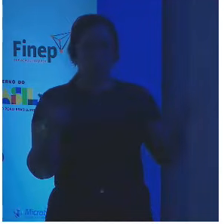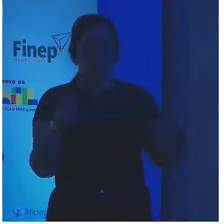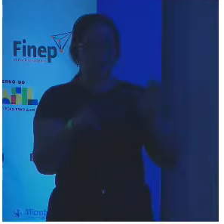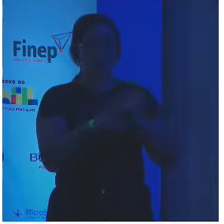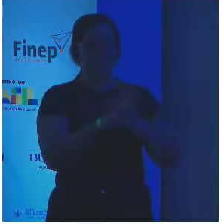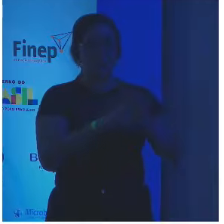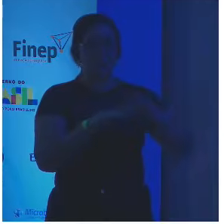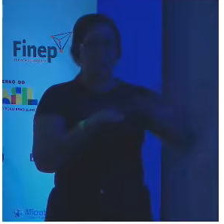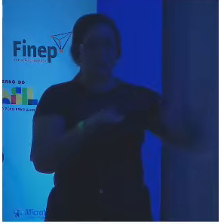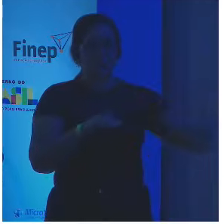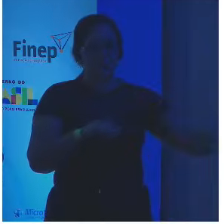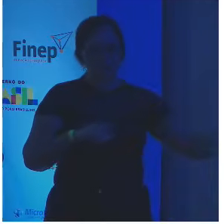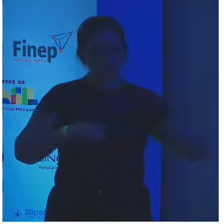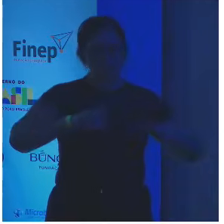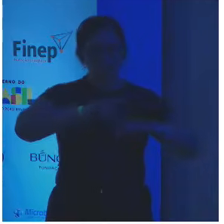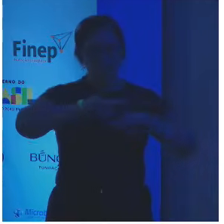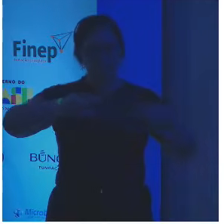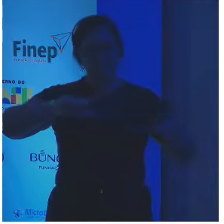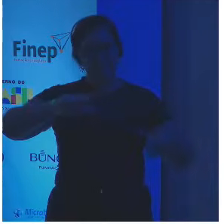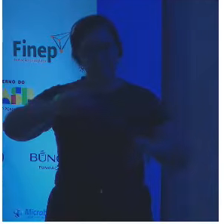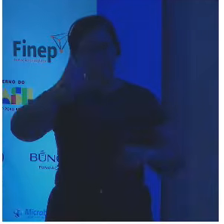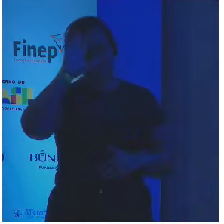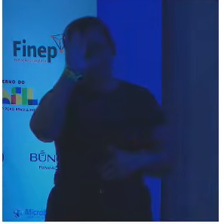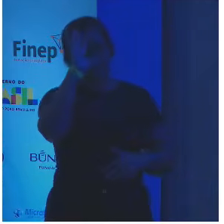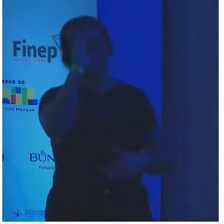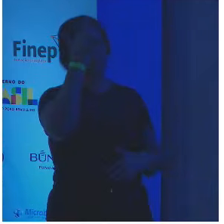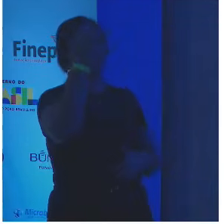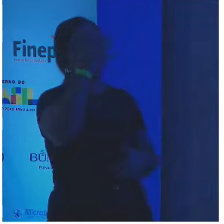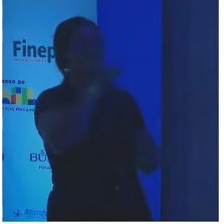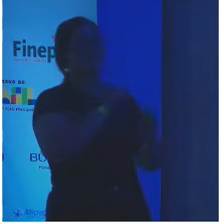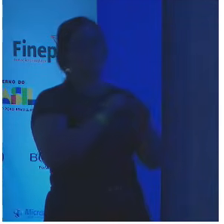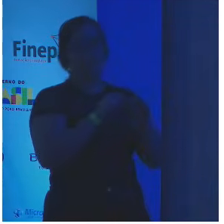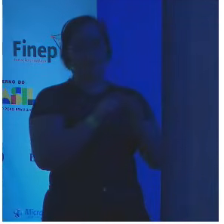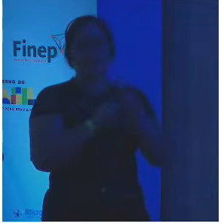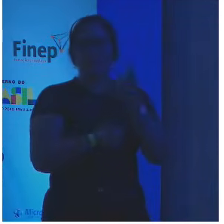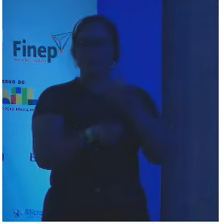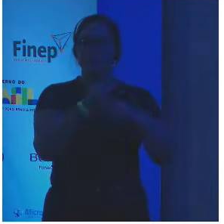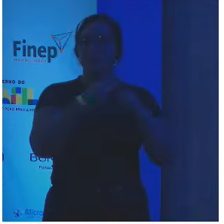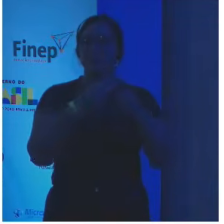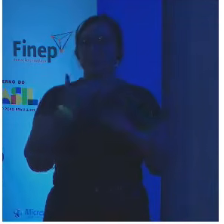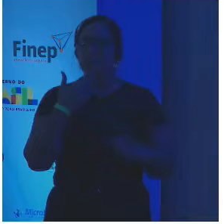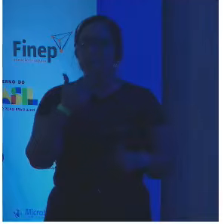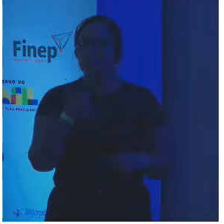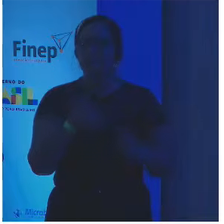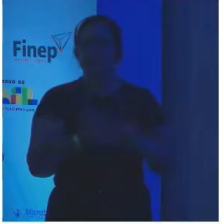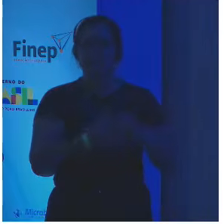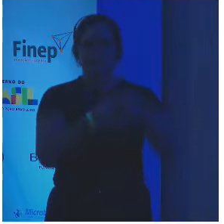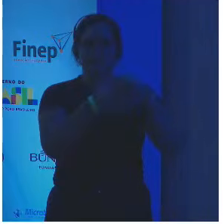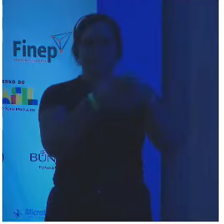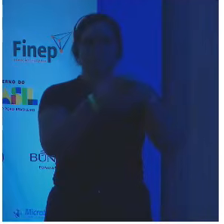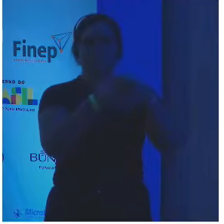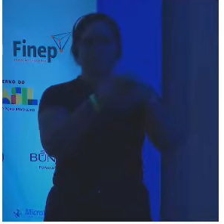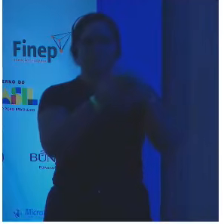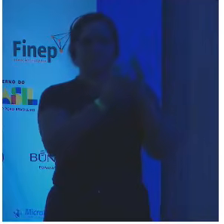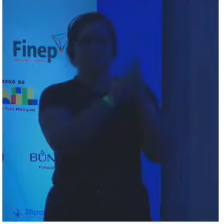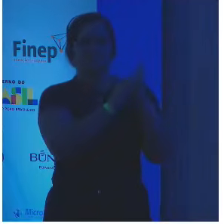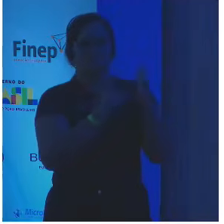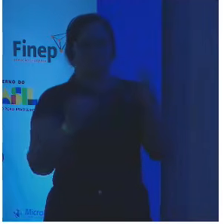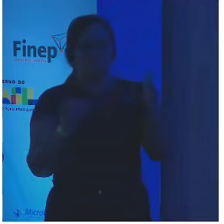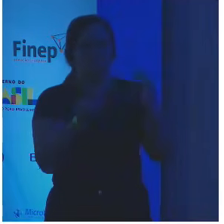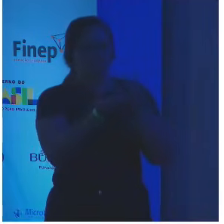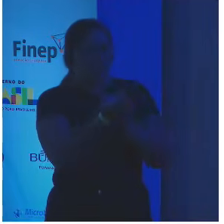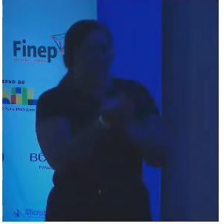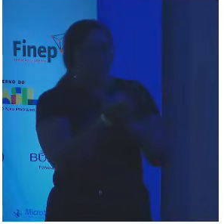they have decided to upgrade the governance of Mercator to become intergovernmental, starting with European states, opening